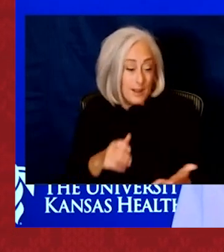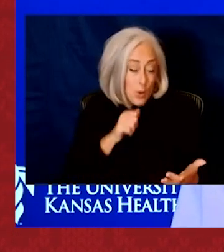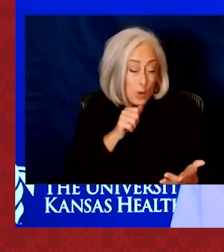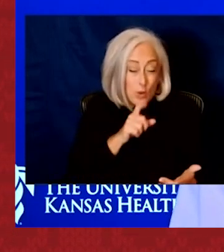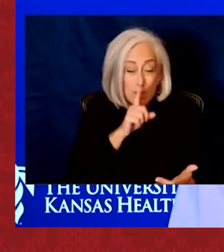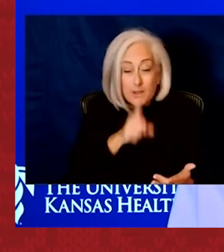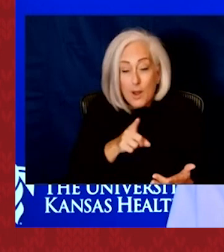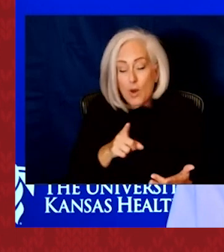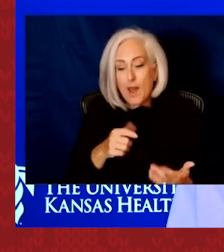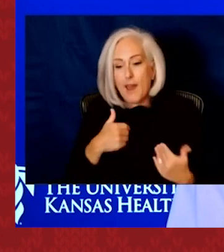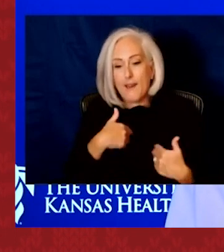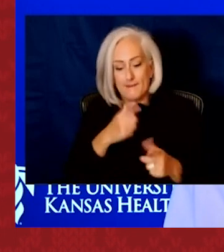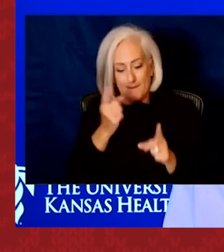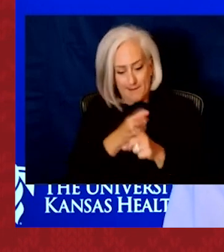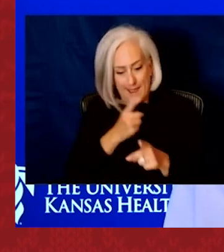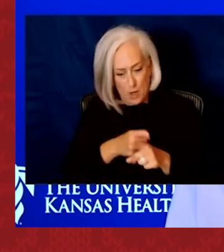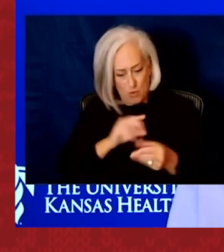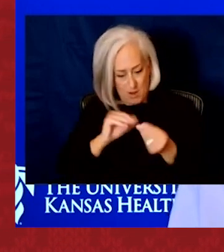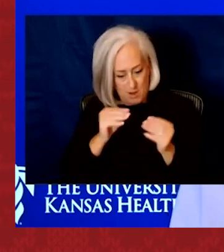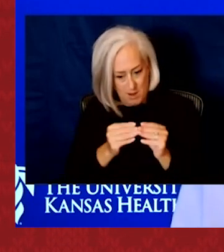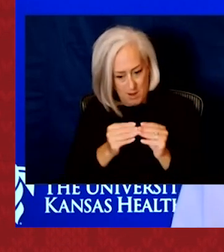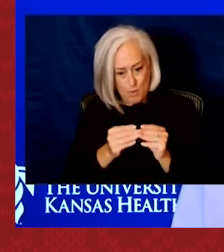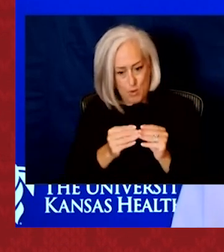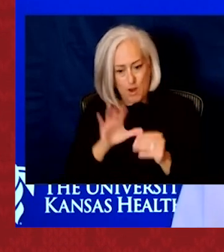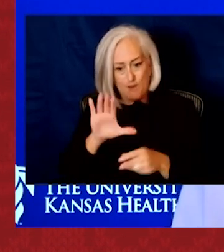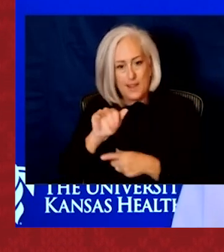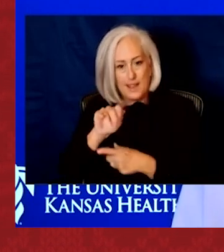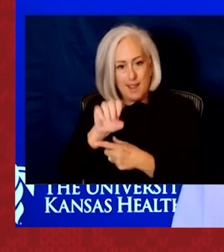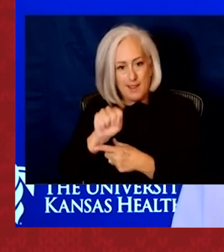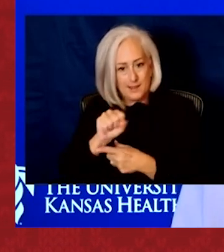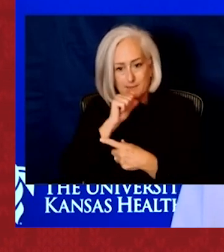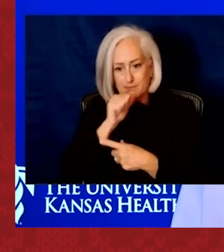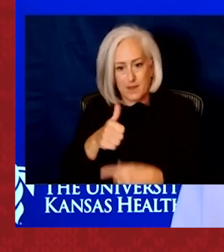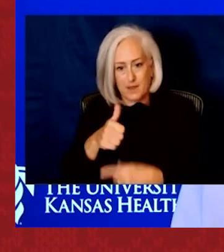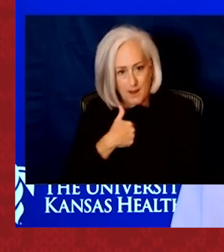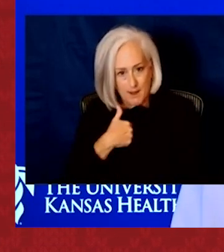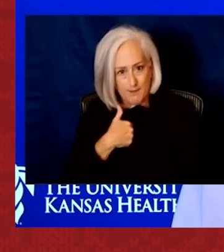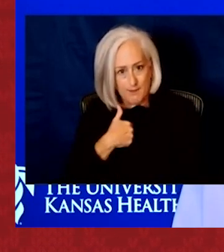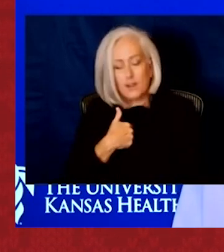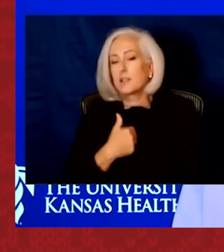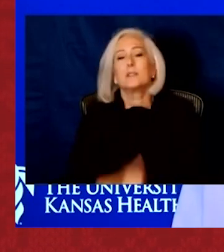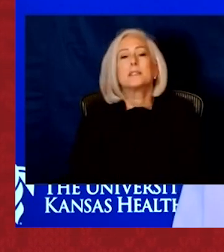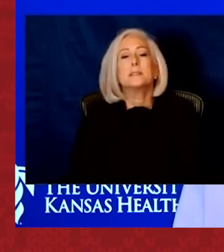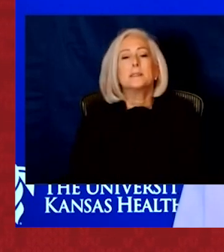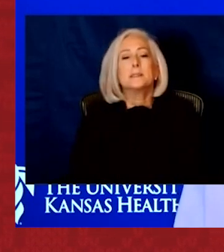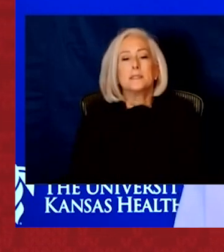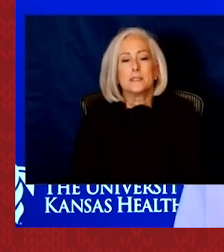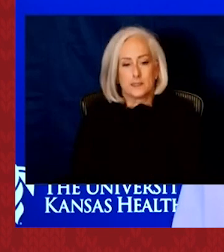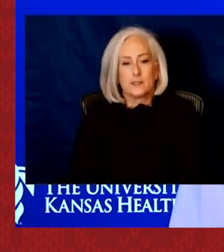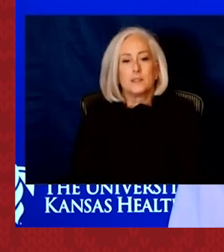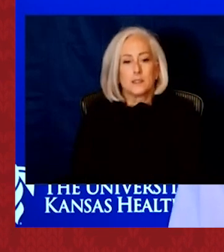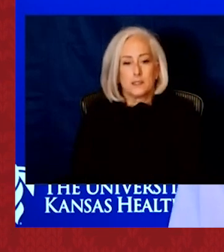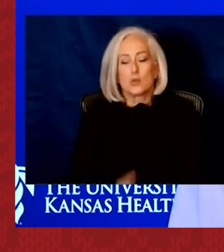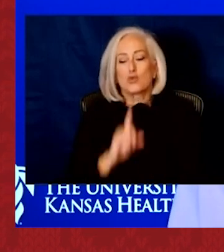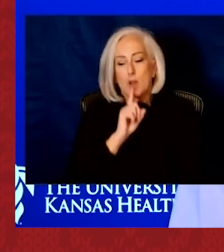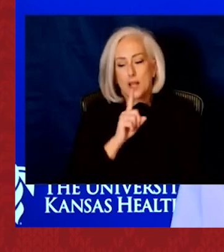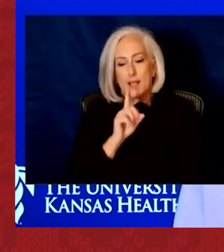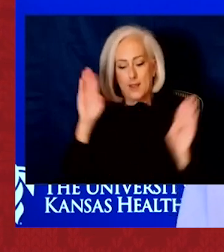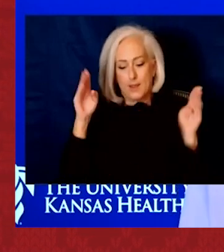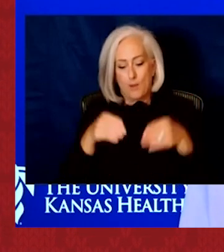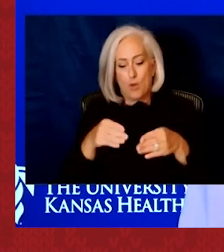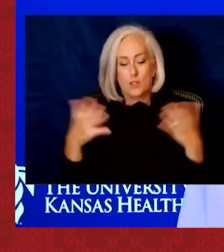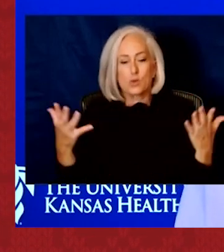just as we have said, Steve, it's probably more an accurate bellwether of really hospitalizations at this point. And what